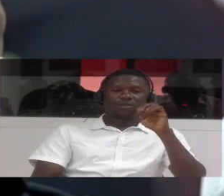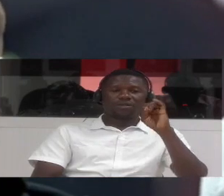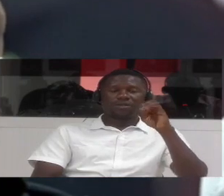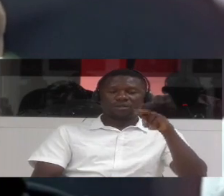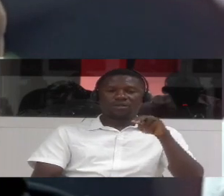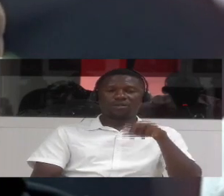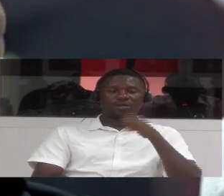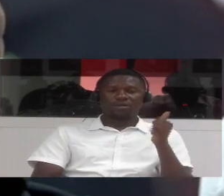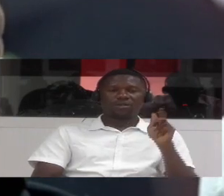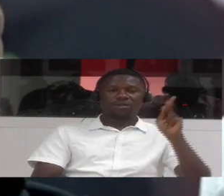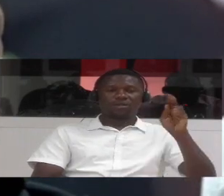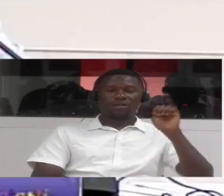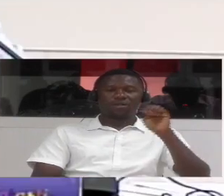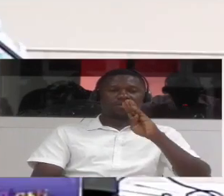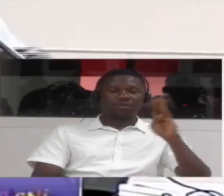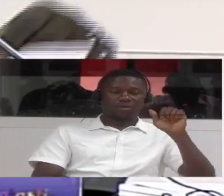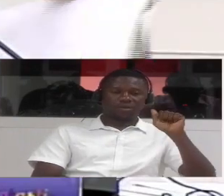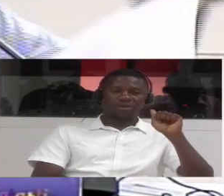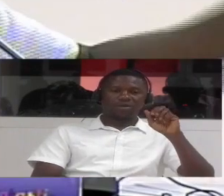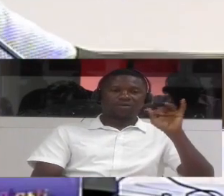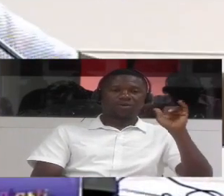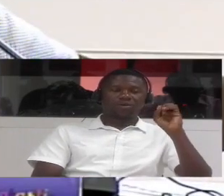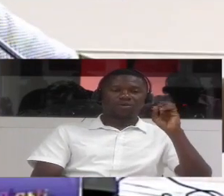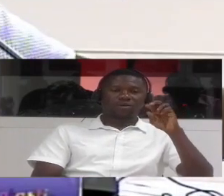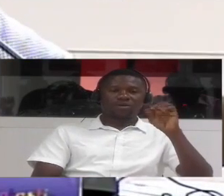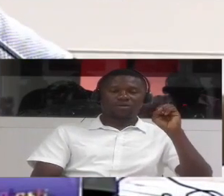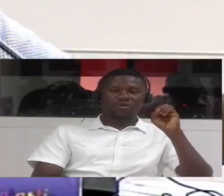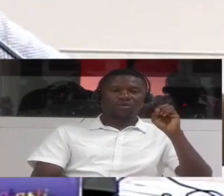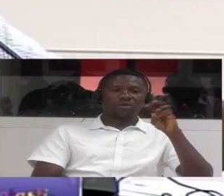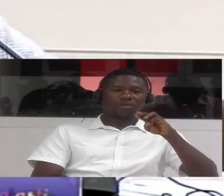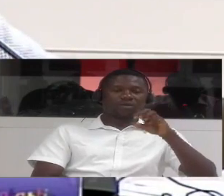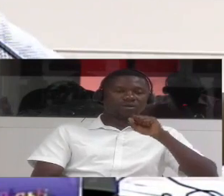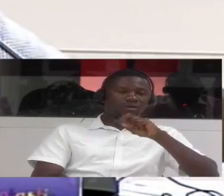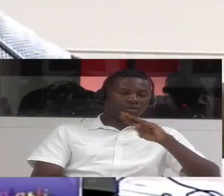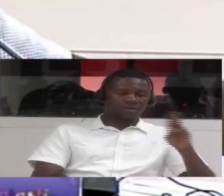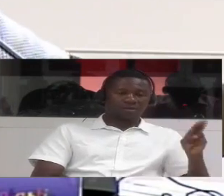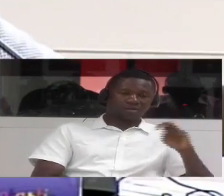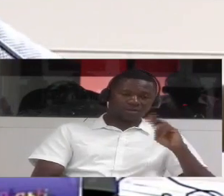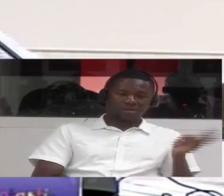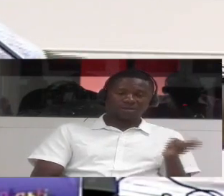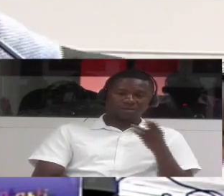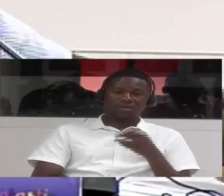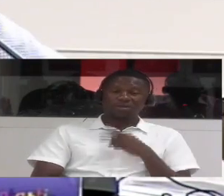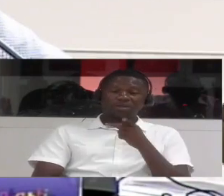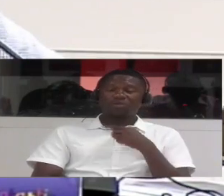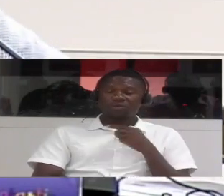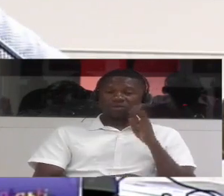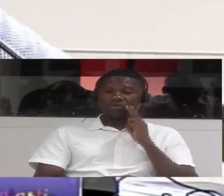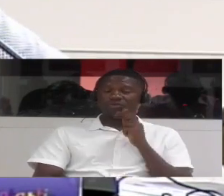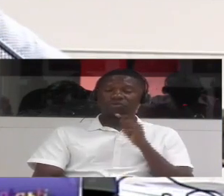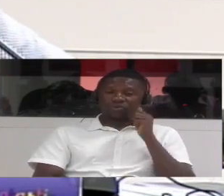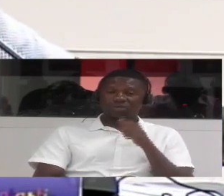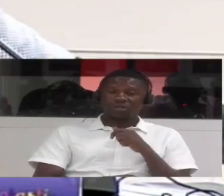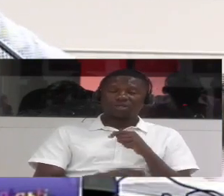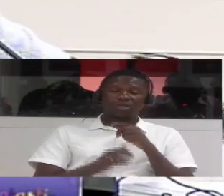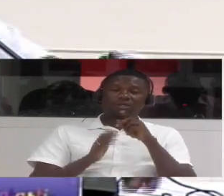and Keba used to host a radio program on City Limits Radio, a sports program. So in this instance,